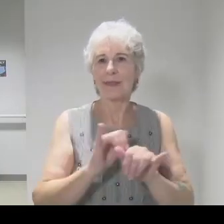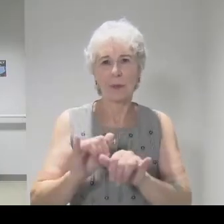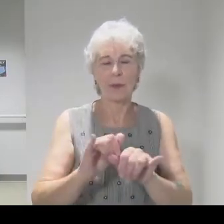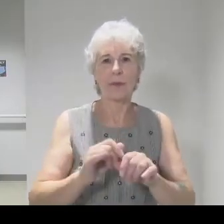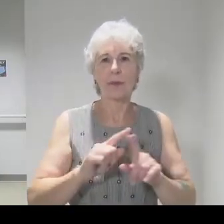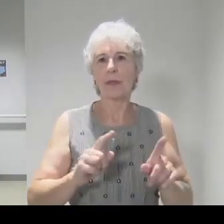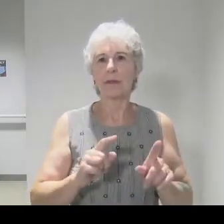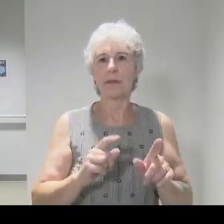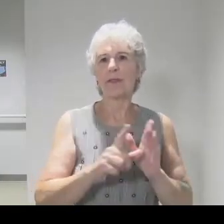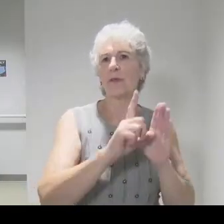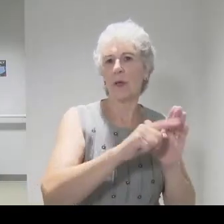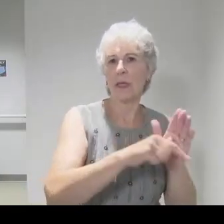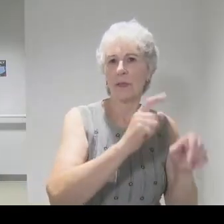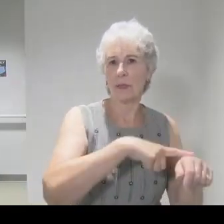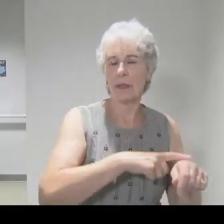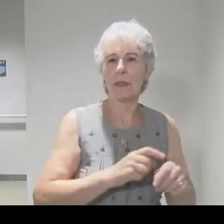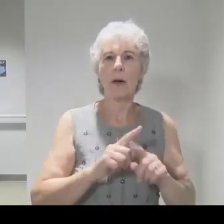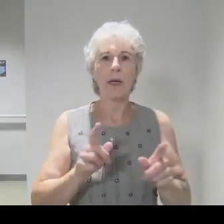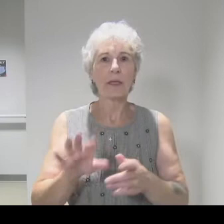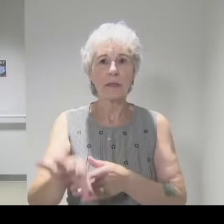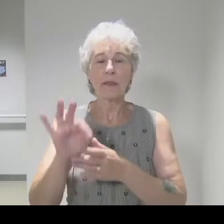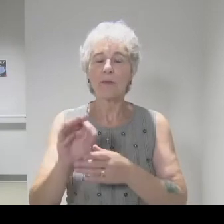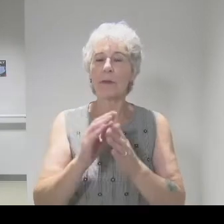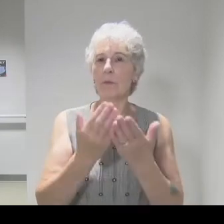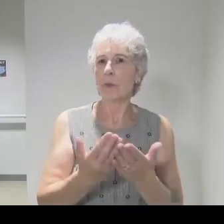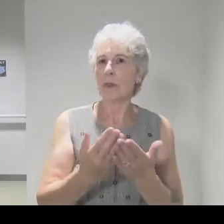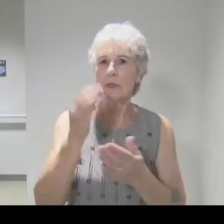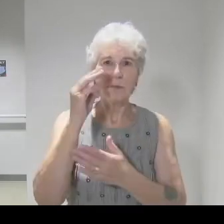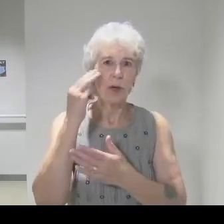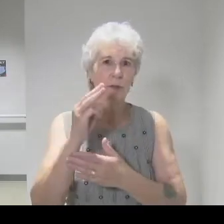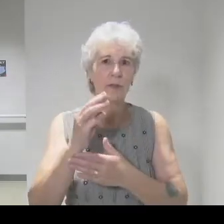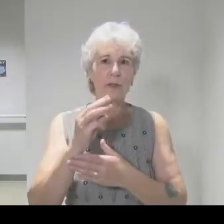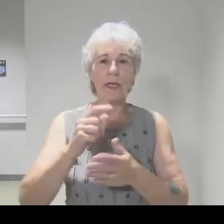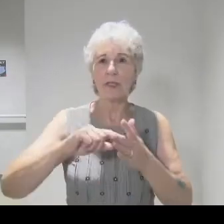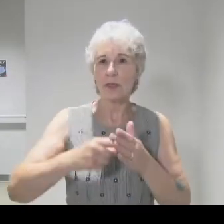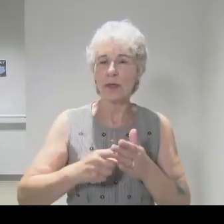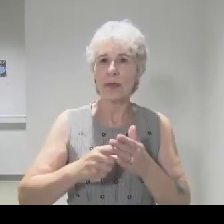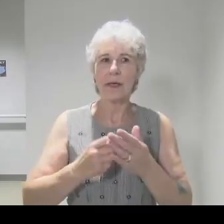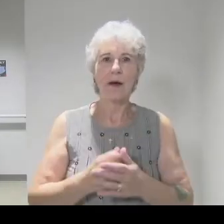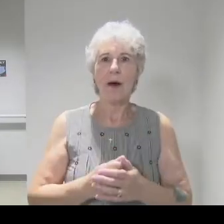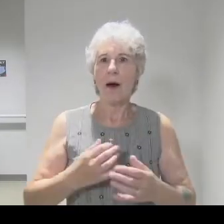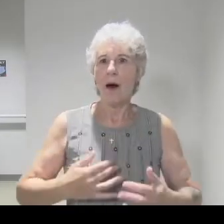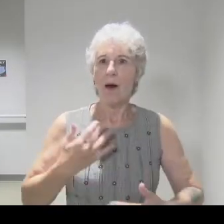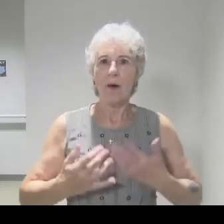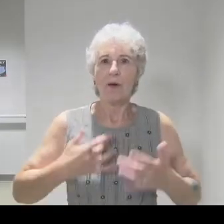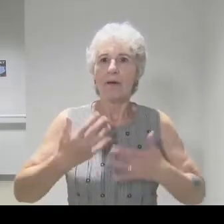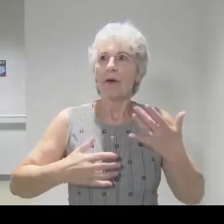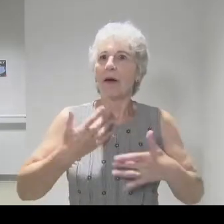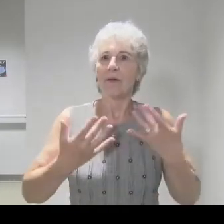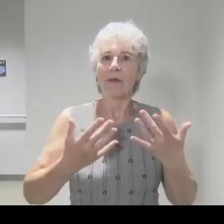itself. But the discovery of the books of Moses sparked a revival that went down in history for